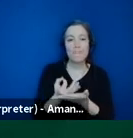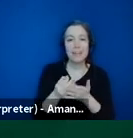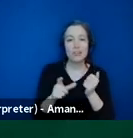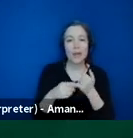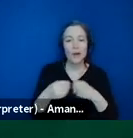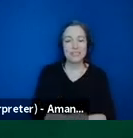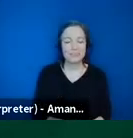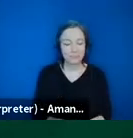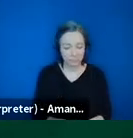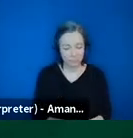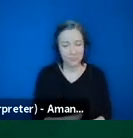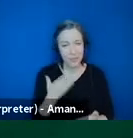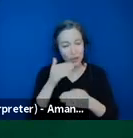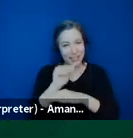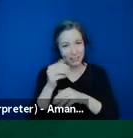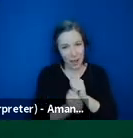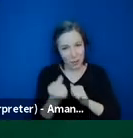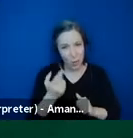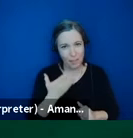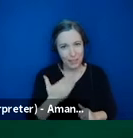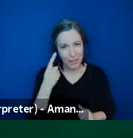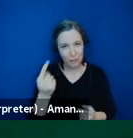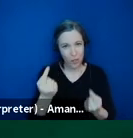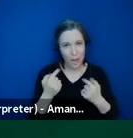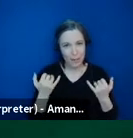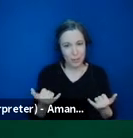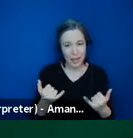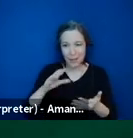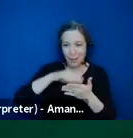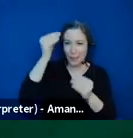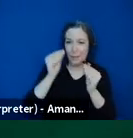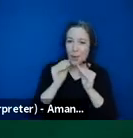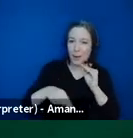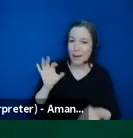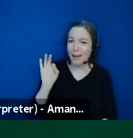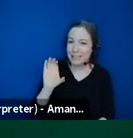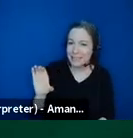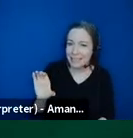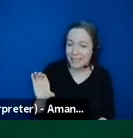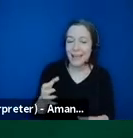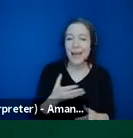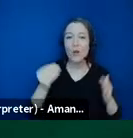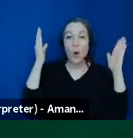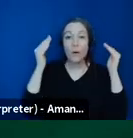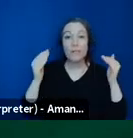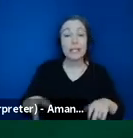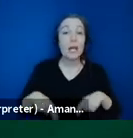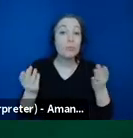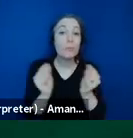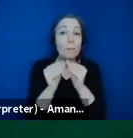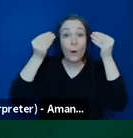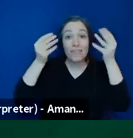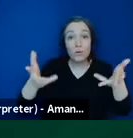Good evening, everyone. Thank you for coming tonight to learn a little bit more about FCC and I'll hopefully give you some additional information